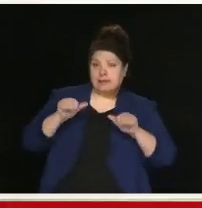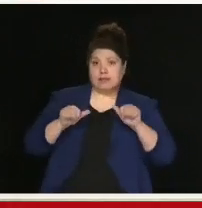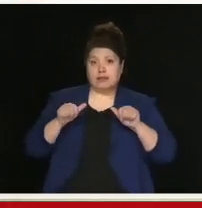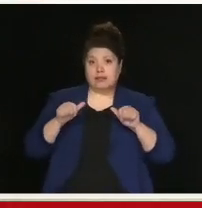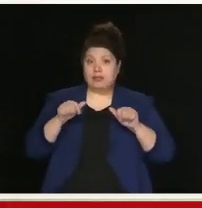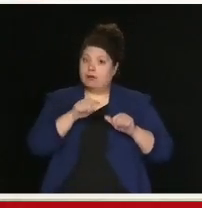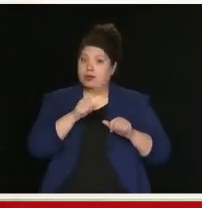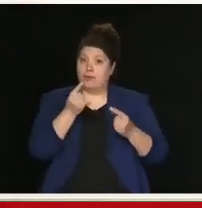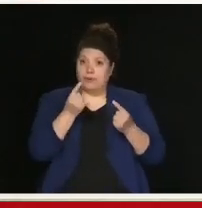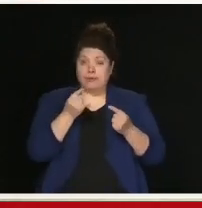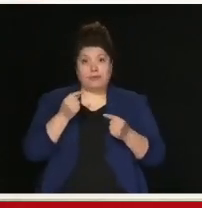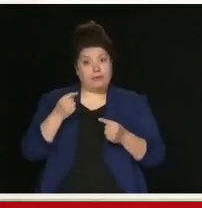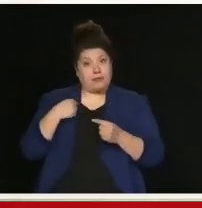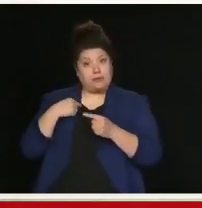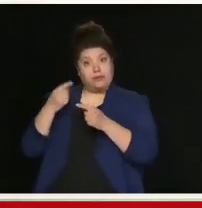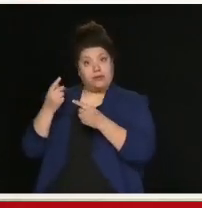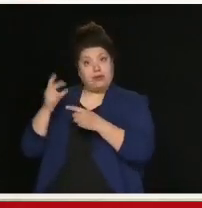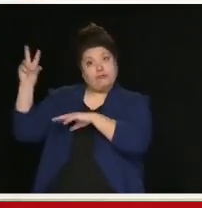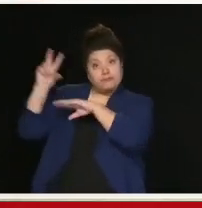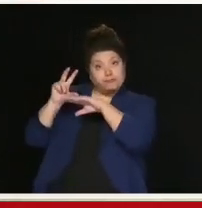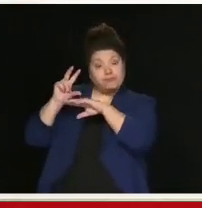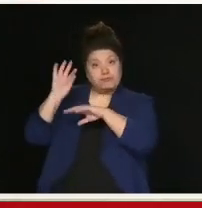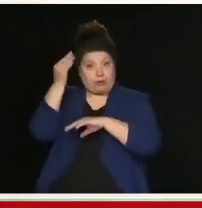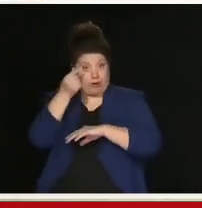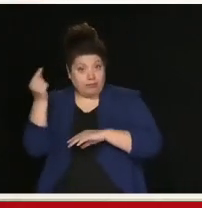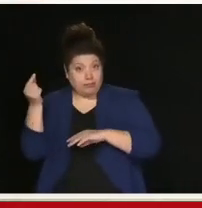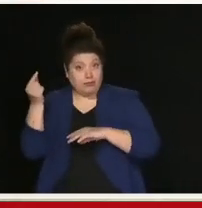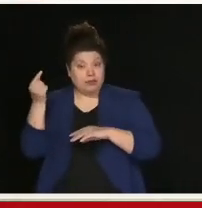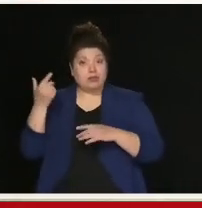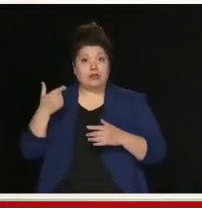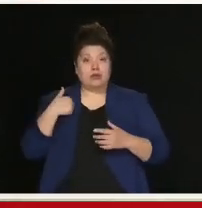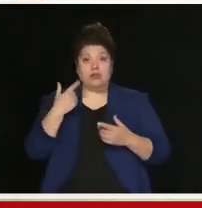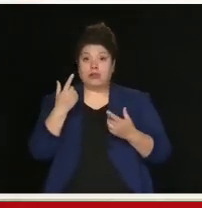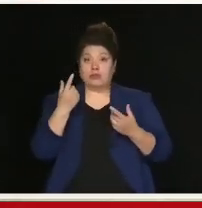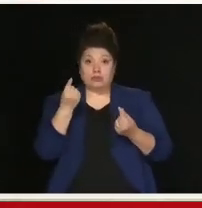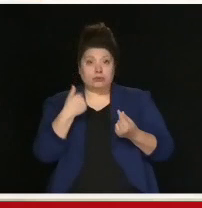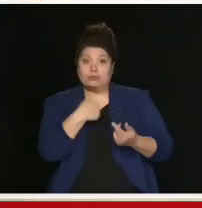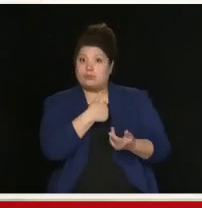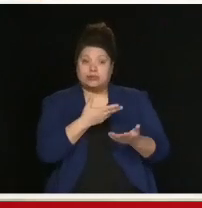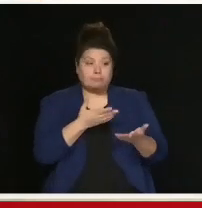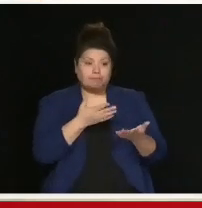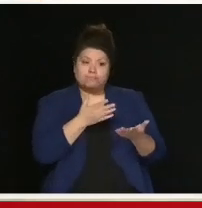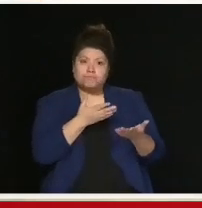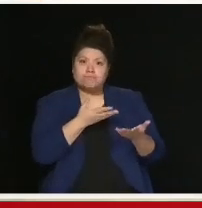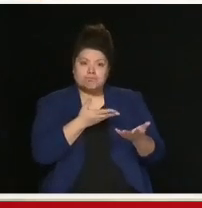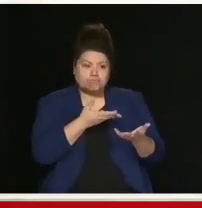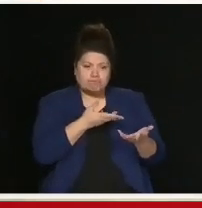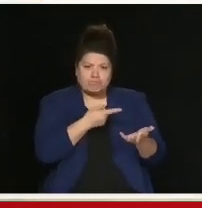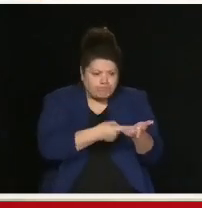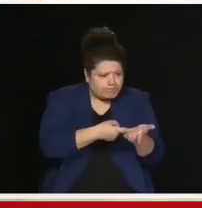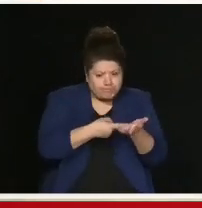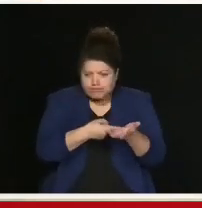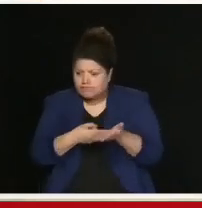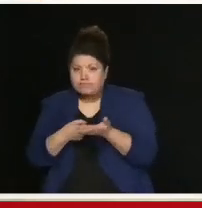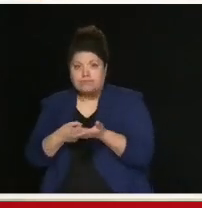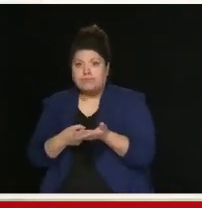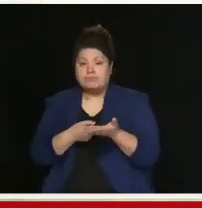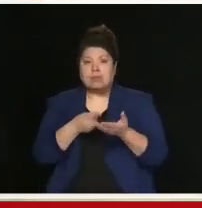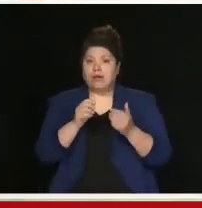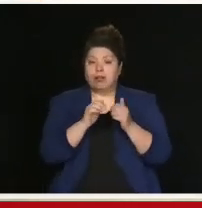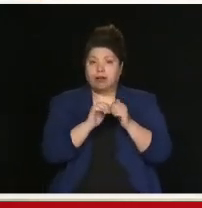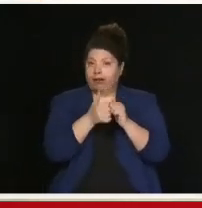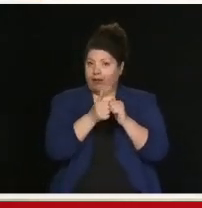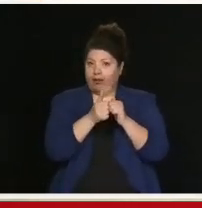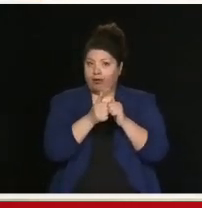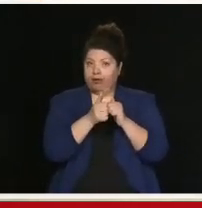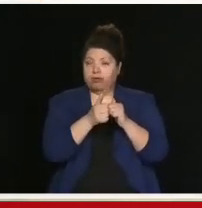this help or and have it. And we work with them in the last few days to find a way to have a